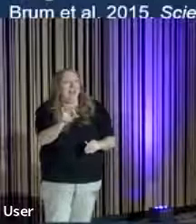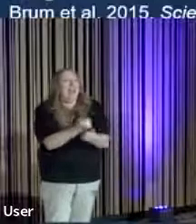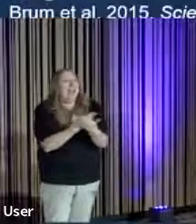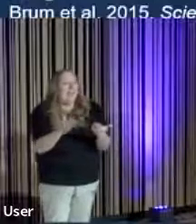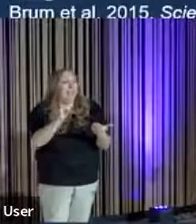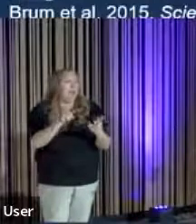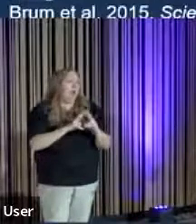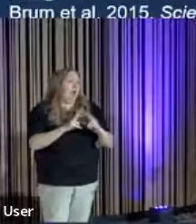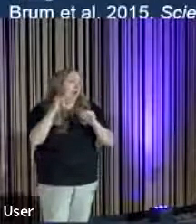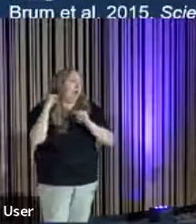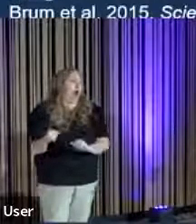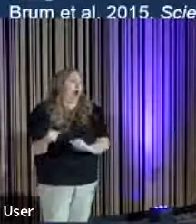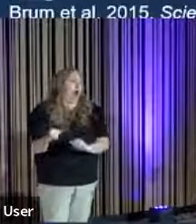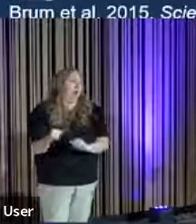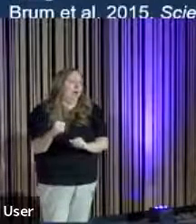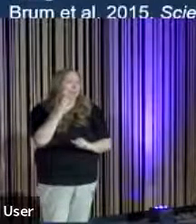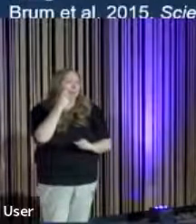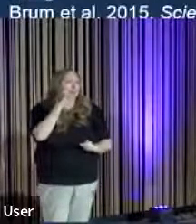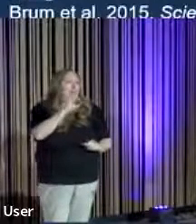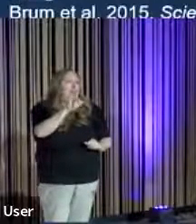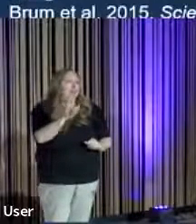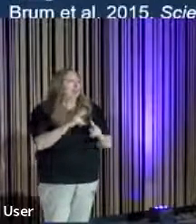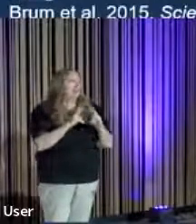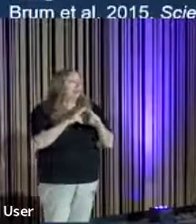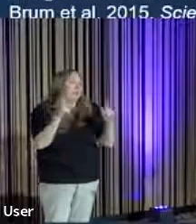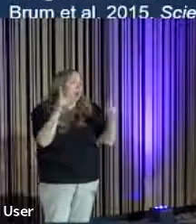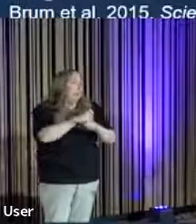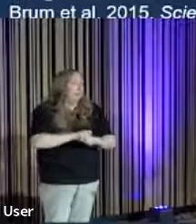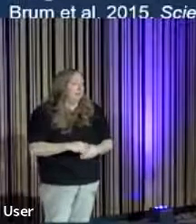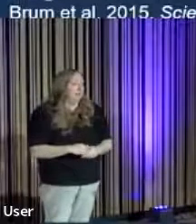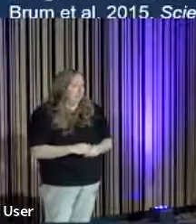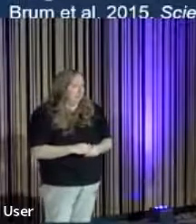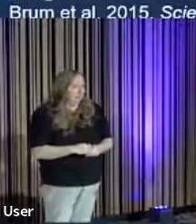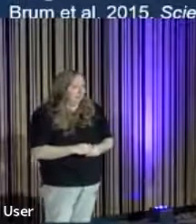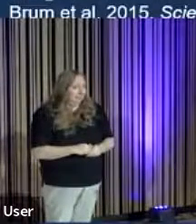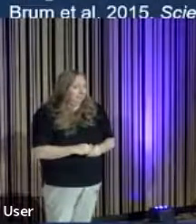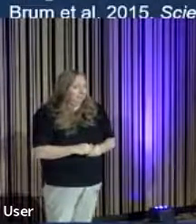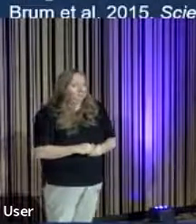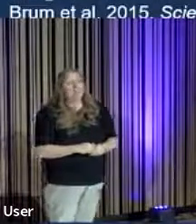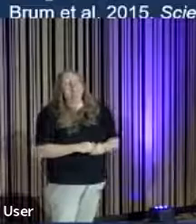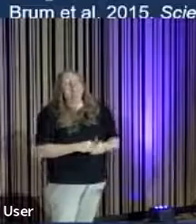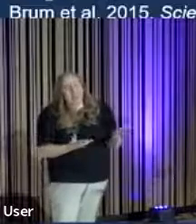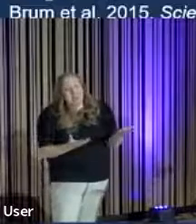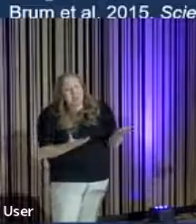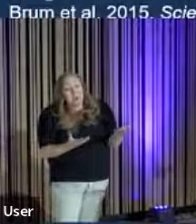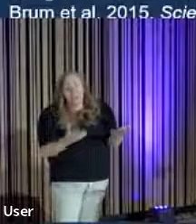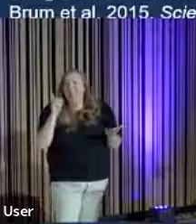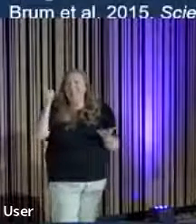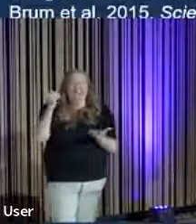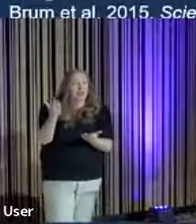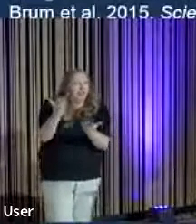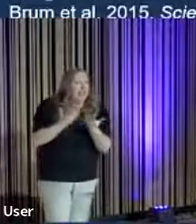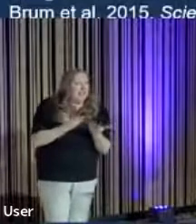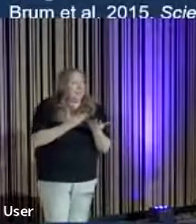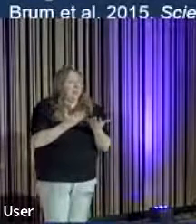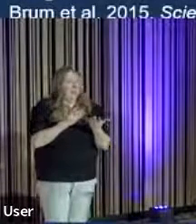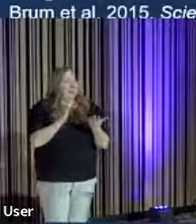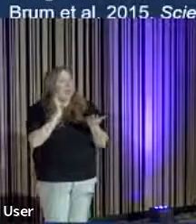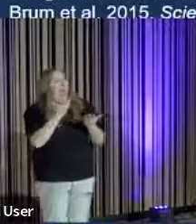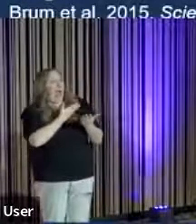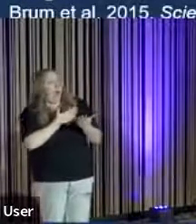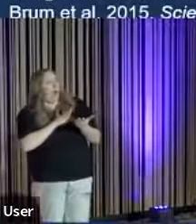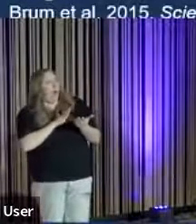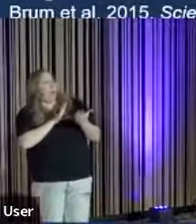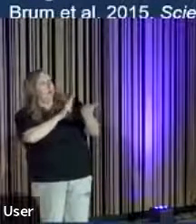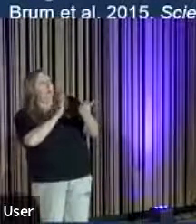strong because ecology it's very complicated. So this suggested that this paradigm wasn't right,